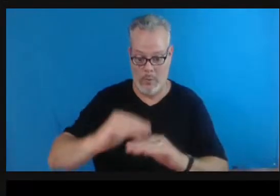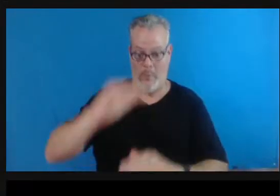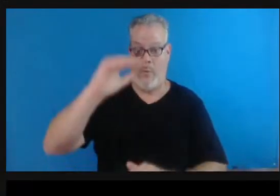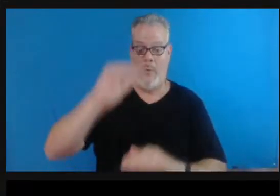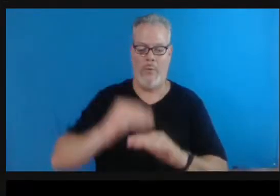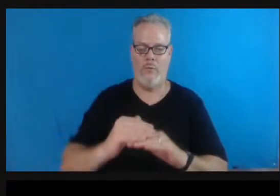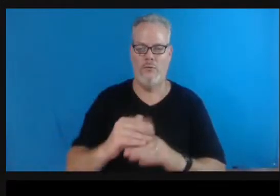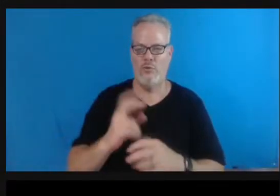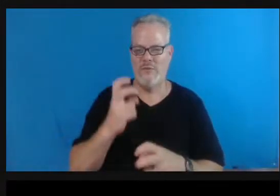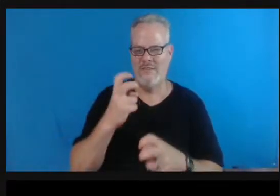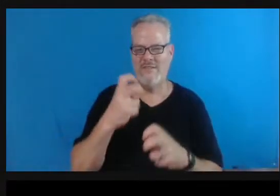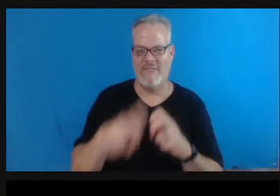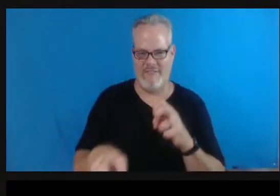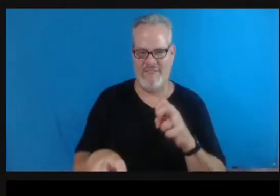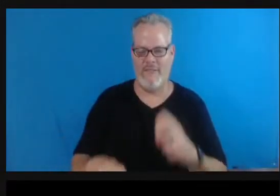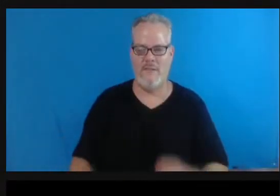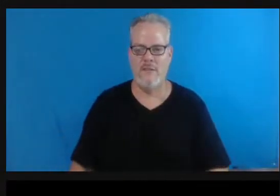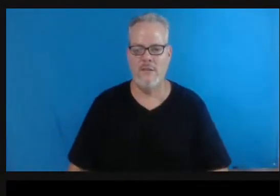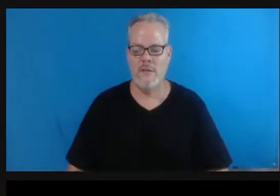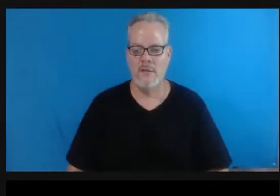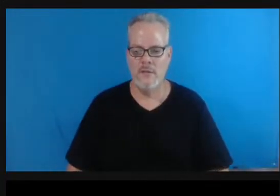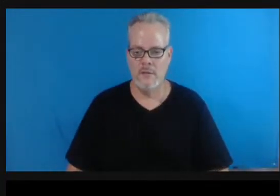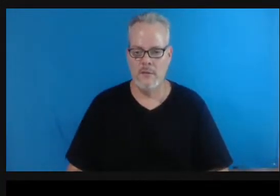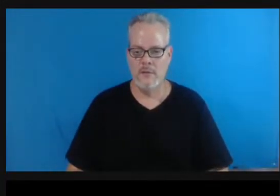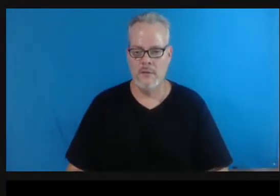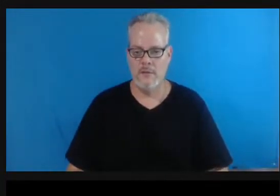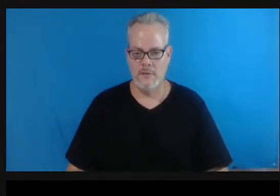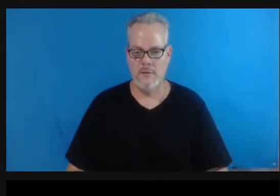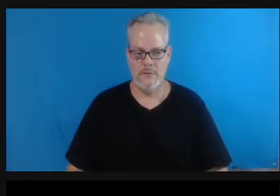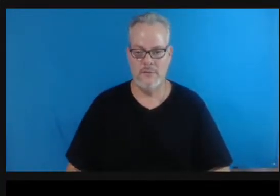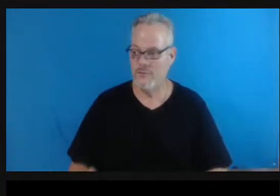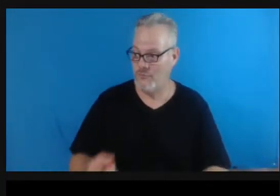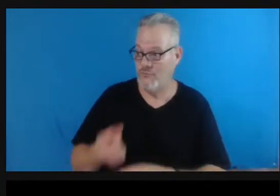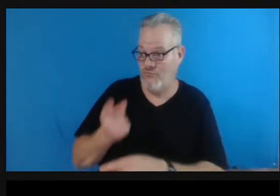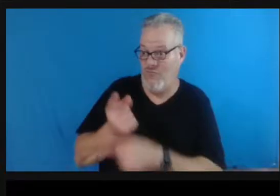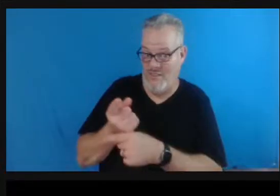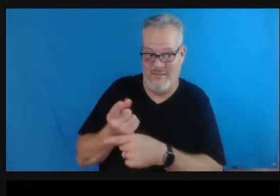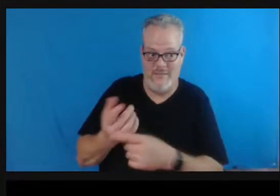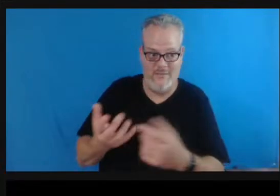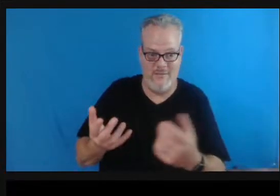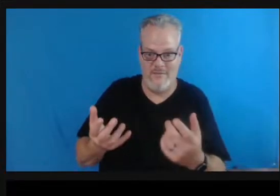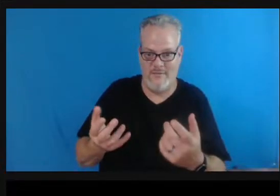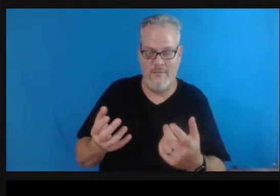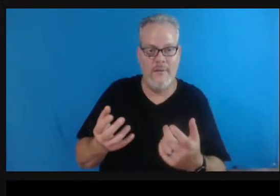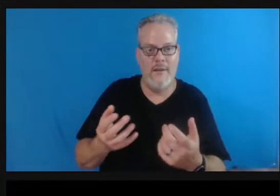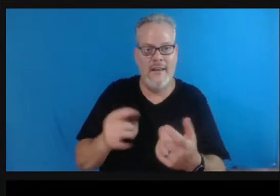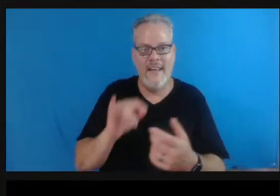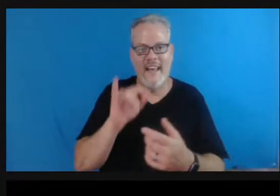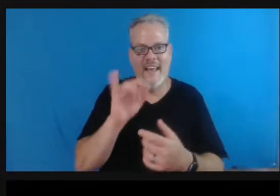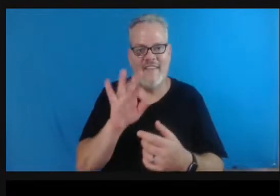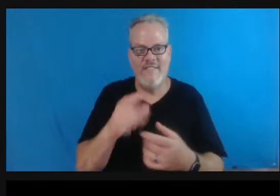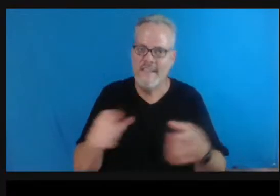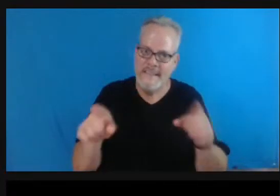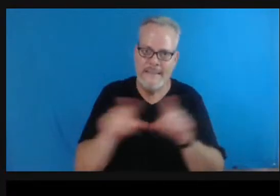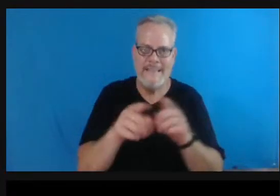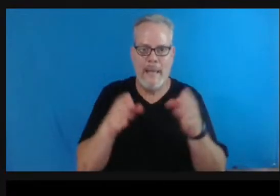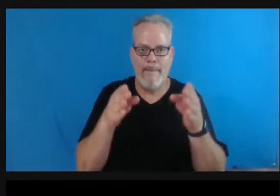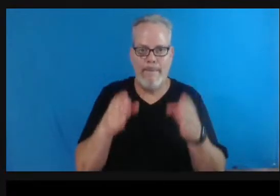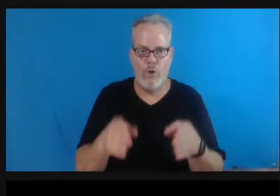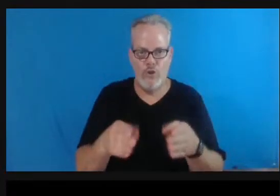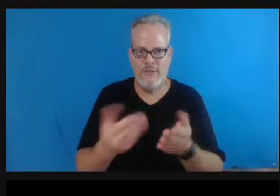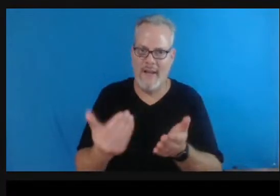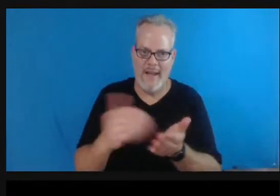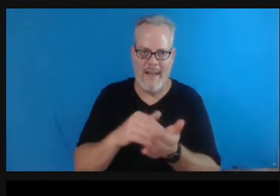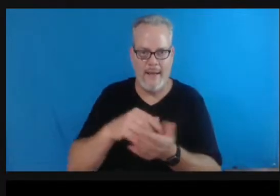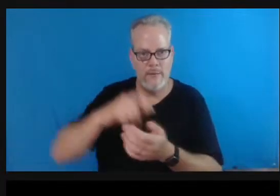subjective too, but Right. we As long as have you're seen consistent, you know, the same person goes to the same spot and shoots the same way every